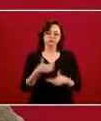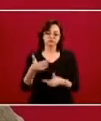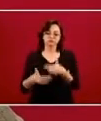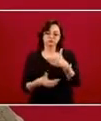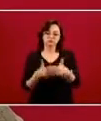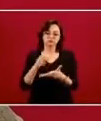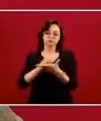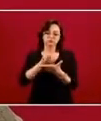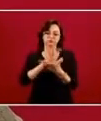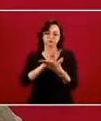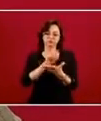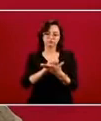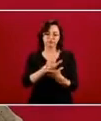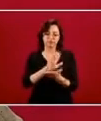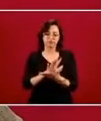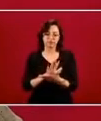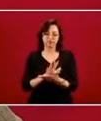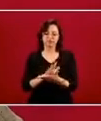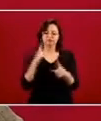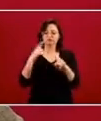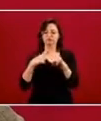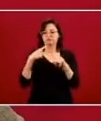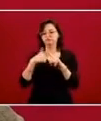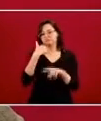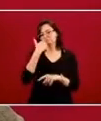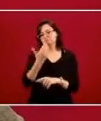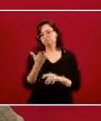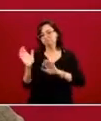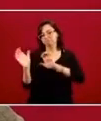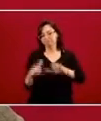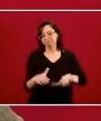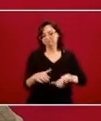Tomorrow we will begin the registration process,